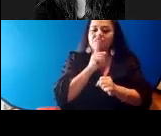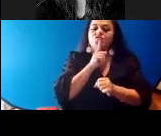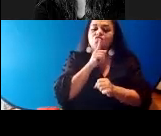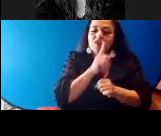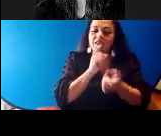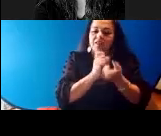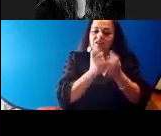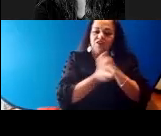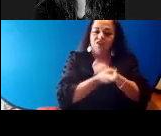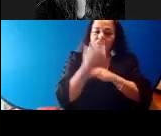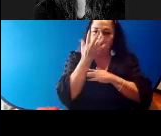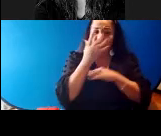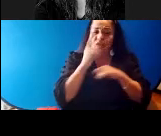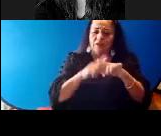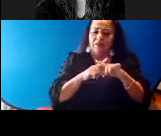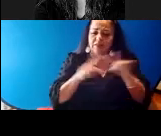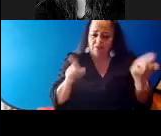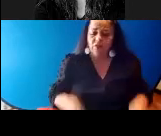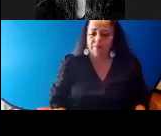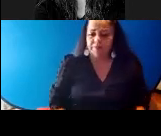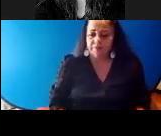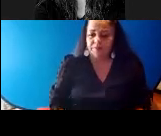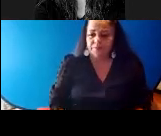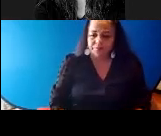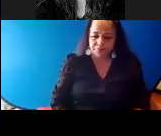look different, and it'll cause us all to have to act different.